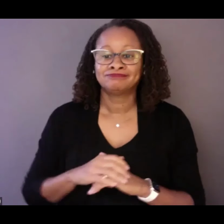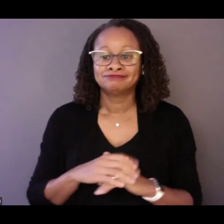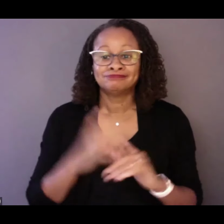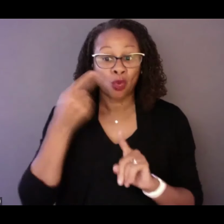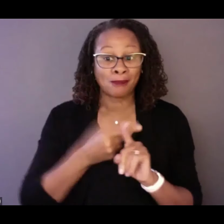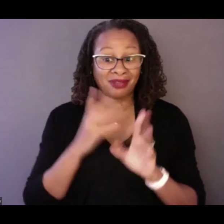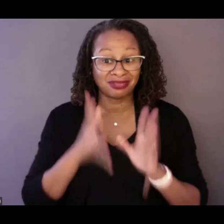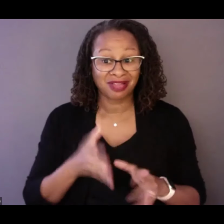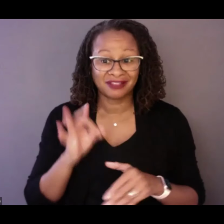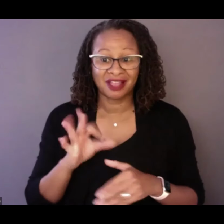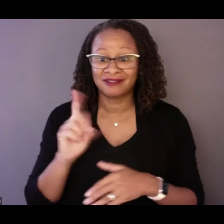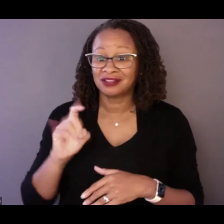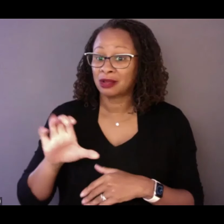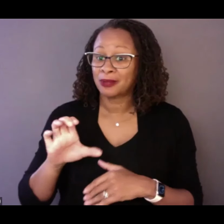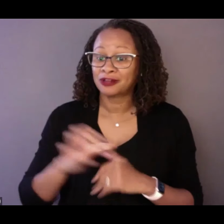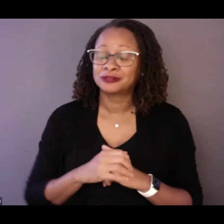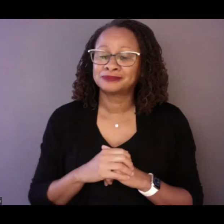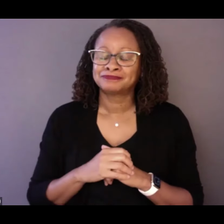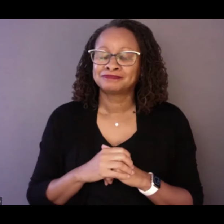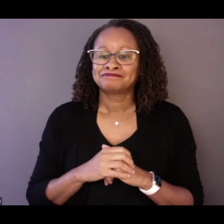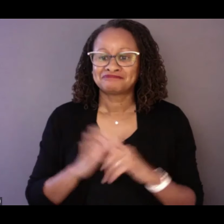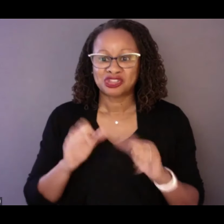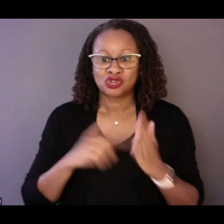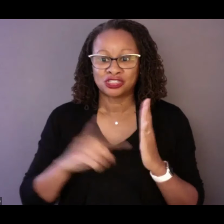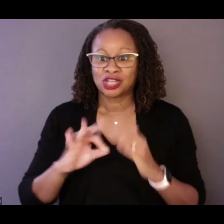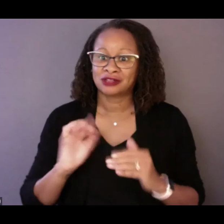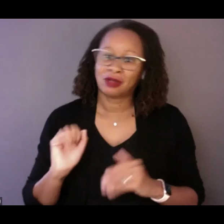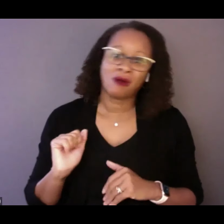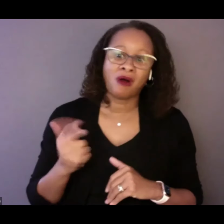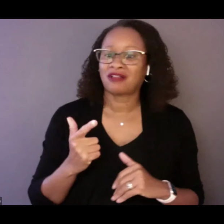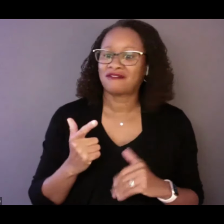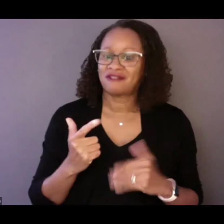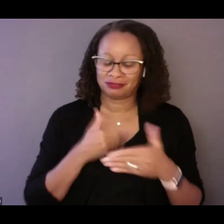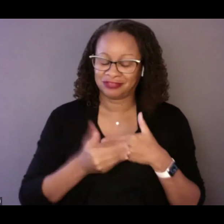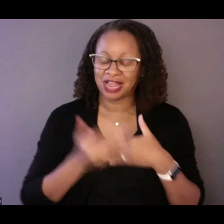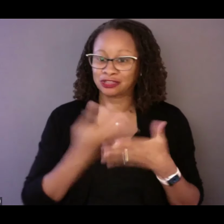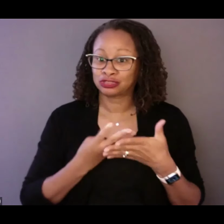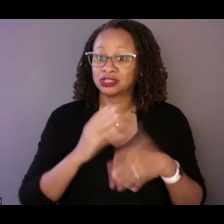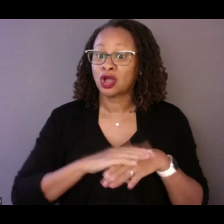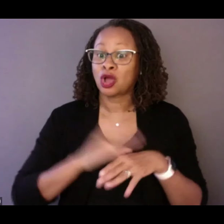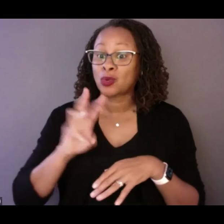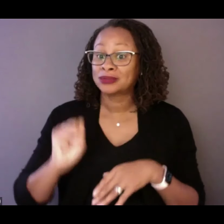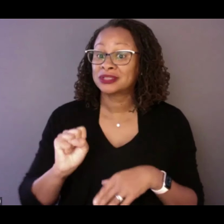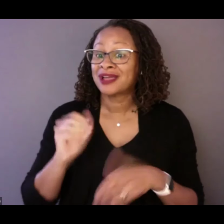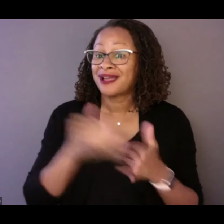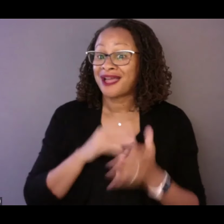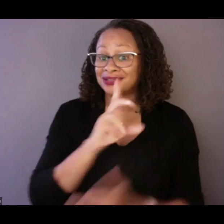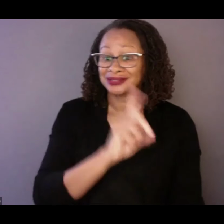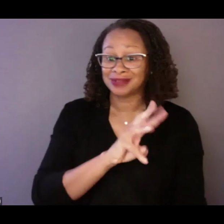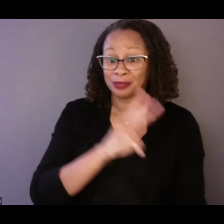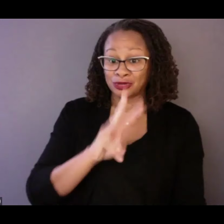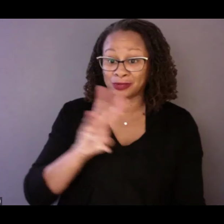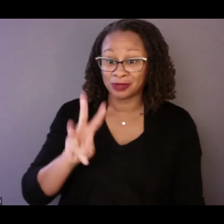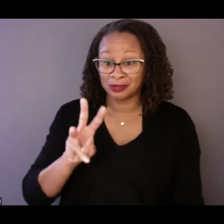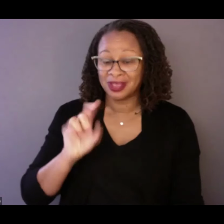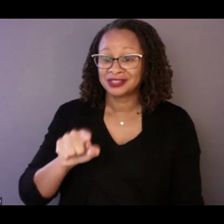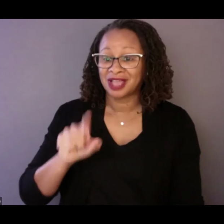of documentaries, and you can check out our upcoming screenings on our website at